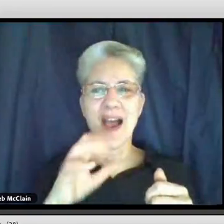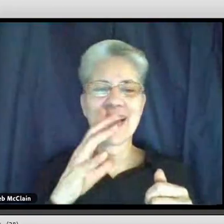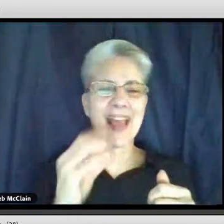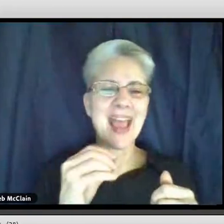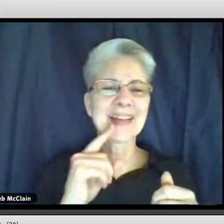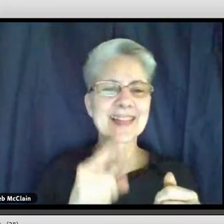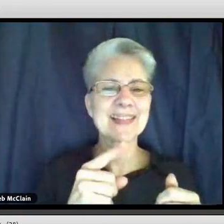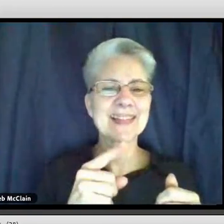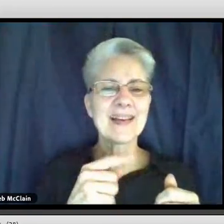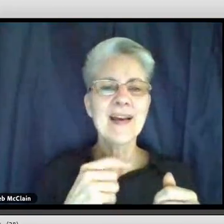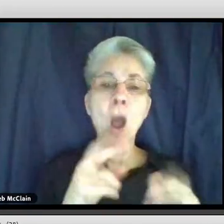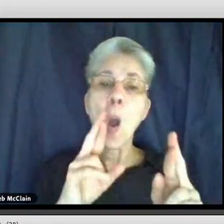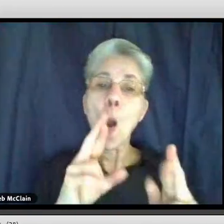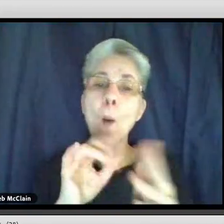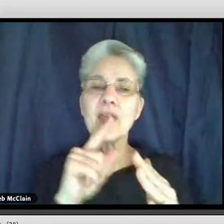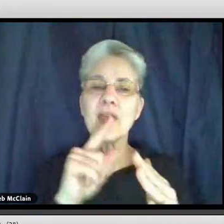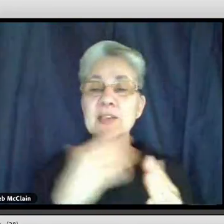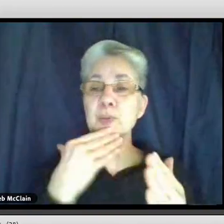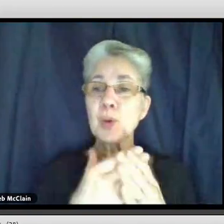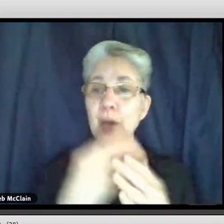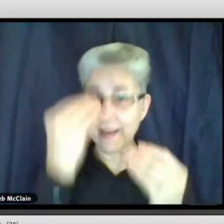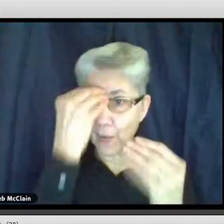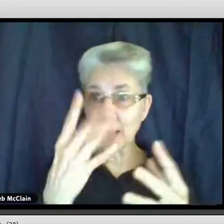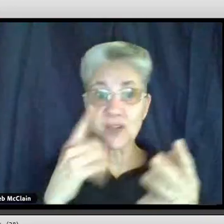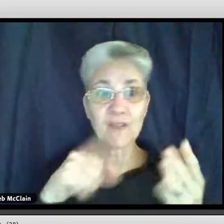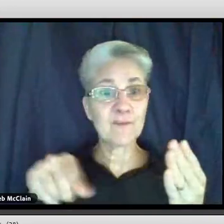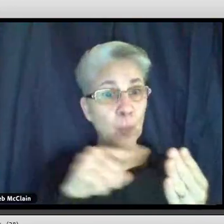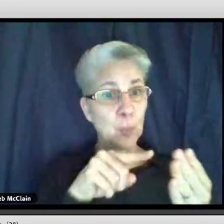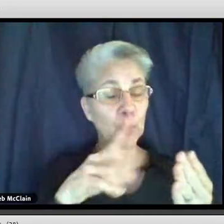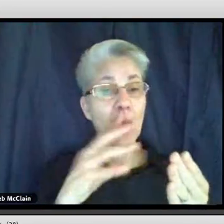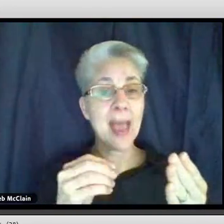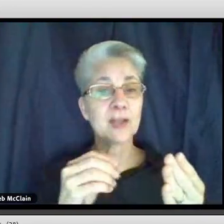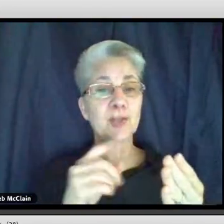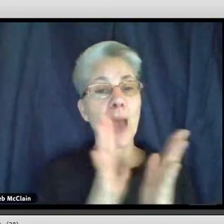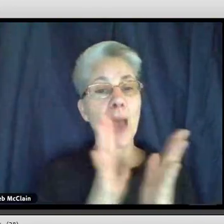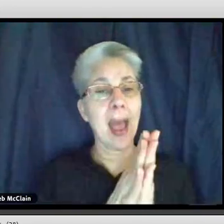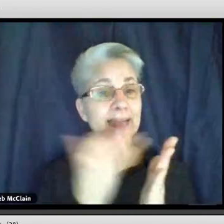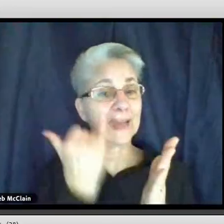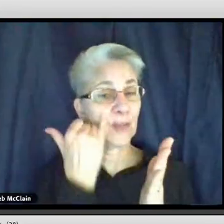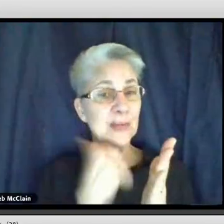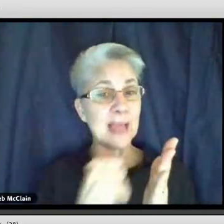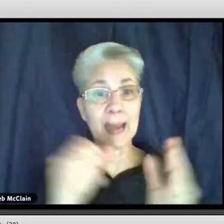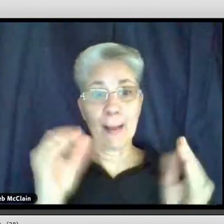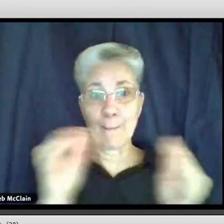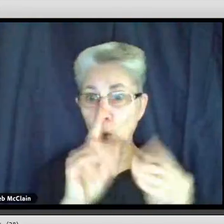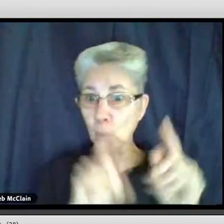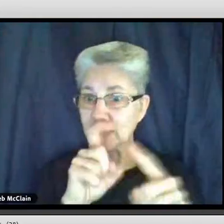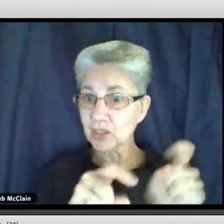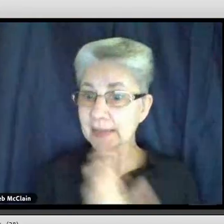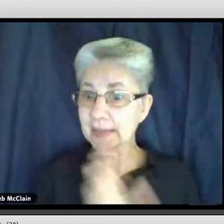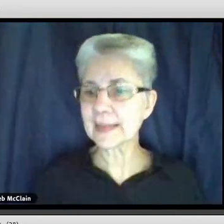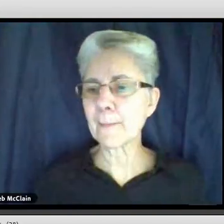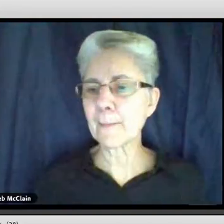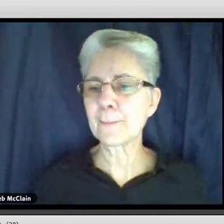just hope that this was all good information for you, and to ask if there were any further